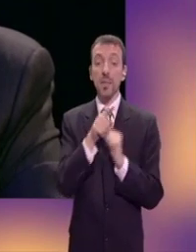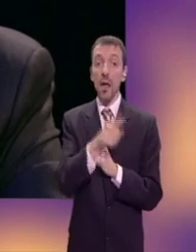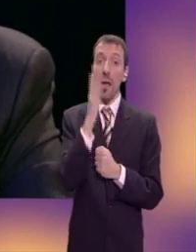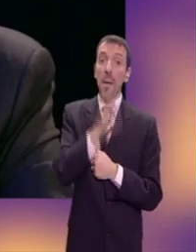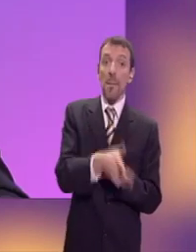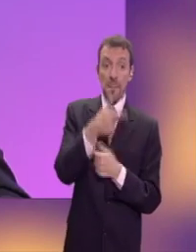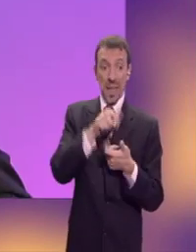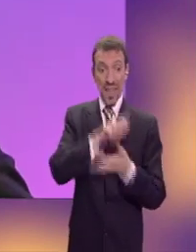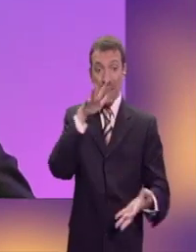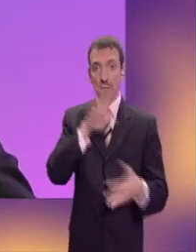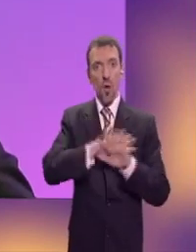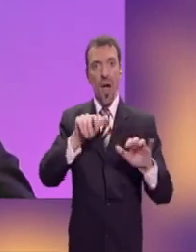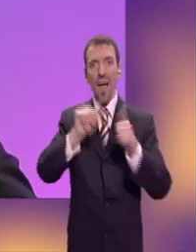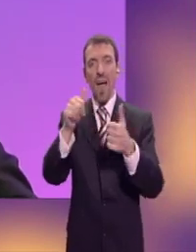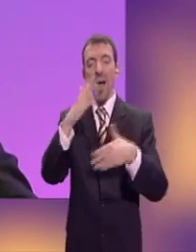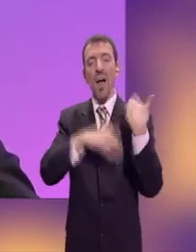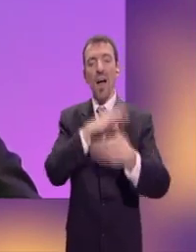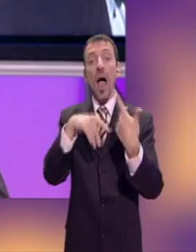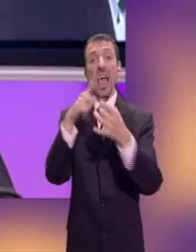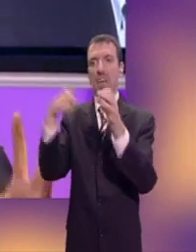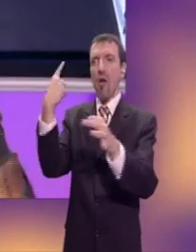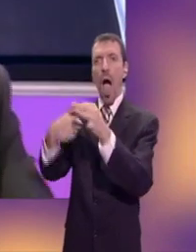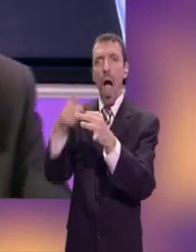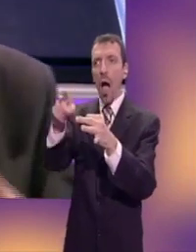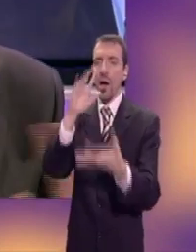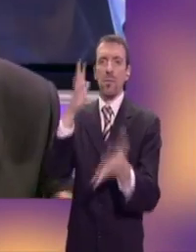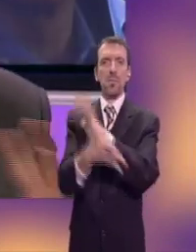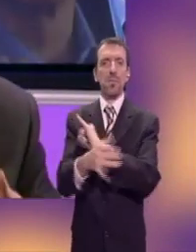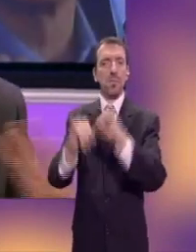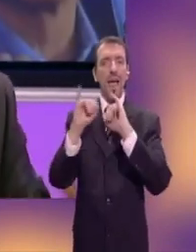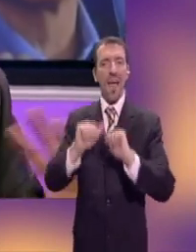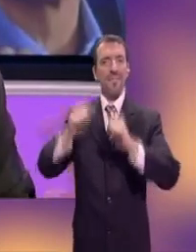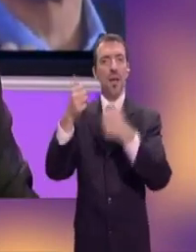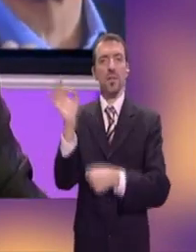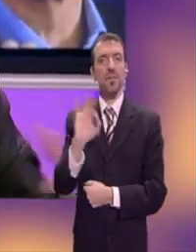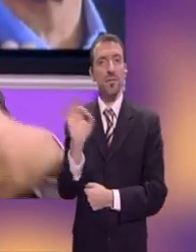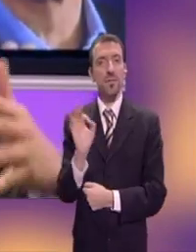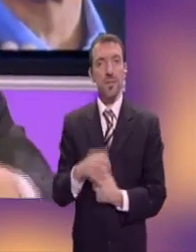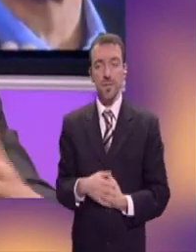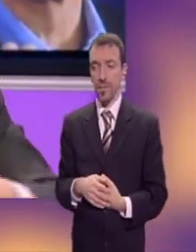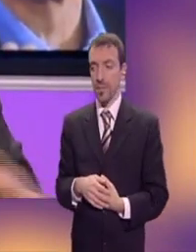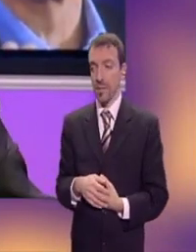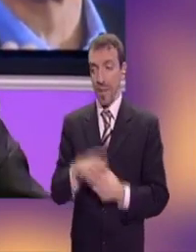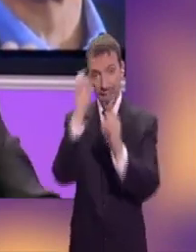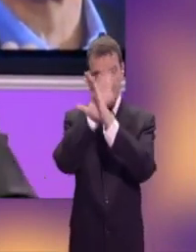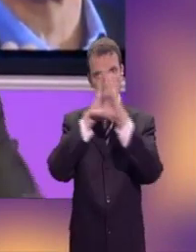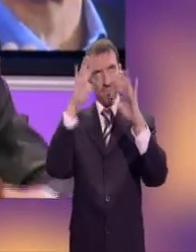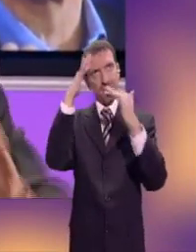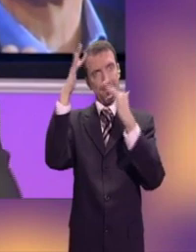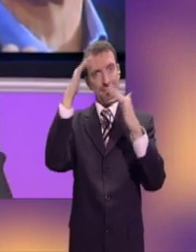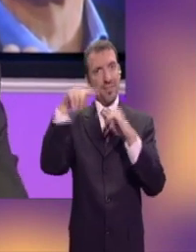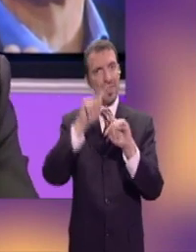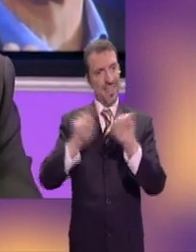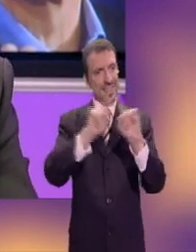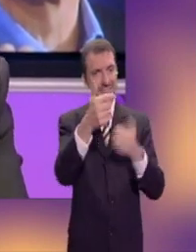totally ineffective during Blair over Iraq. It is really interesting, given the divisions ideologically, so to speak, between the three of you, that